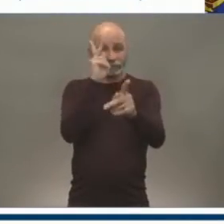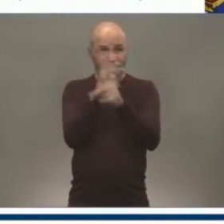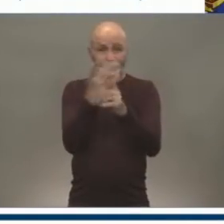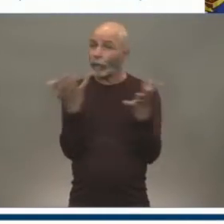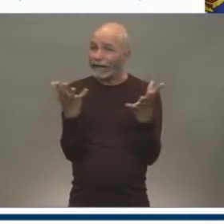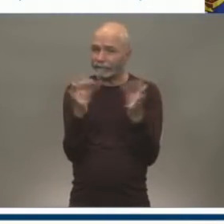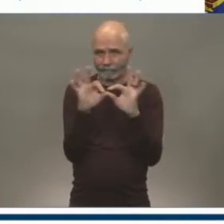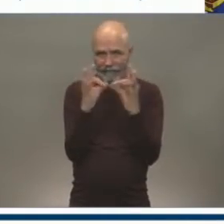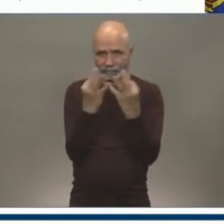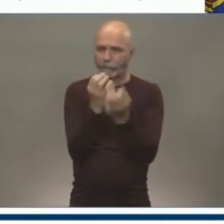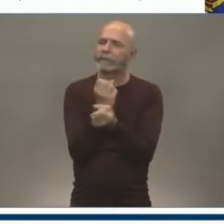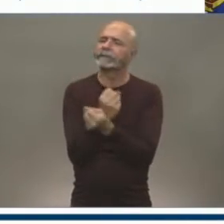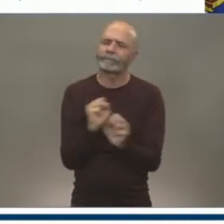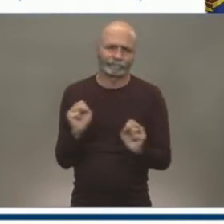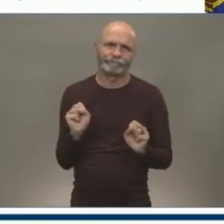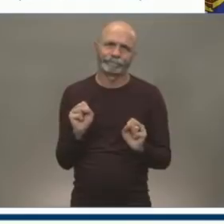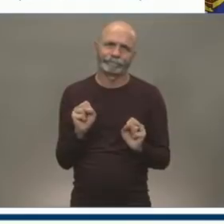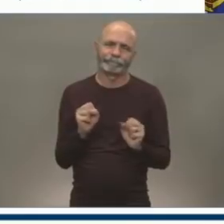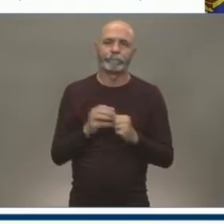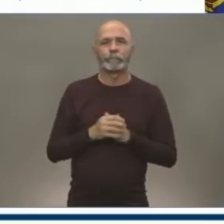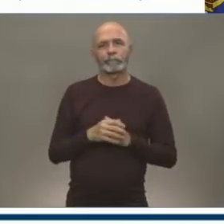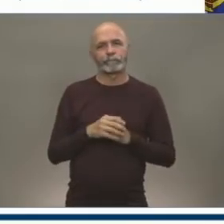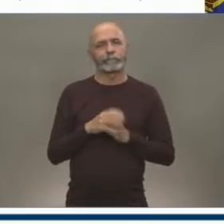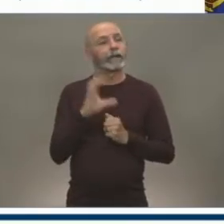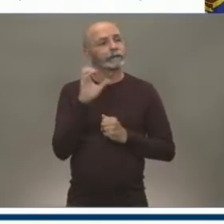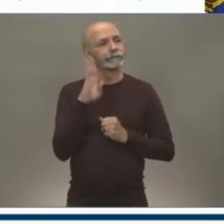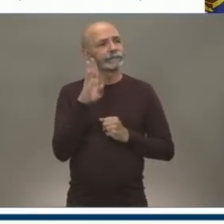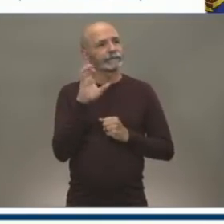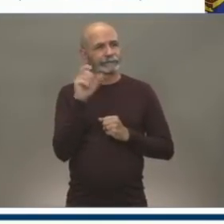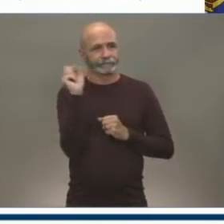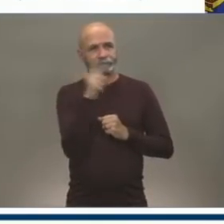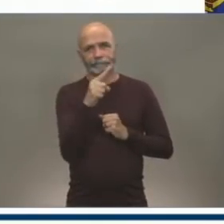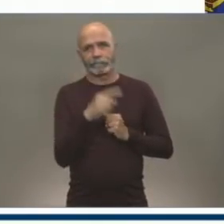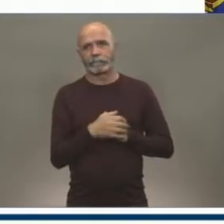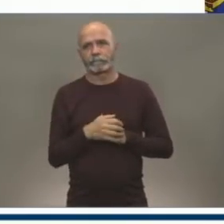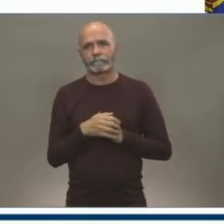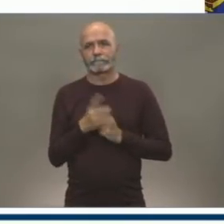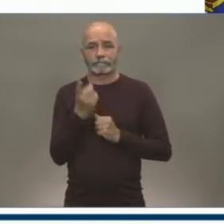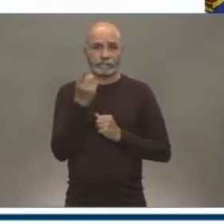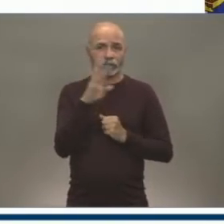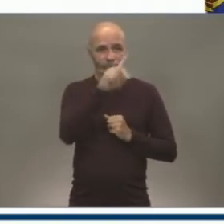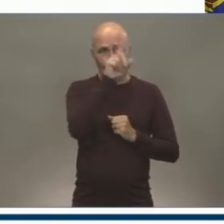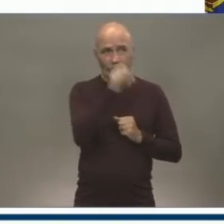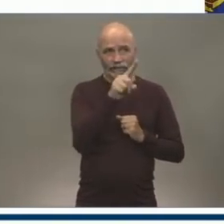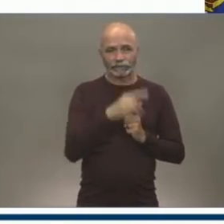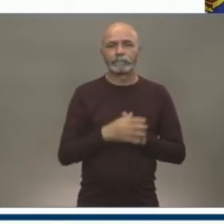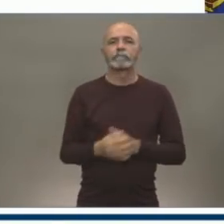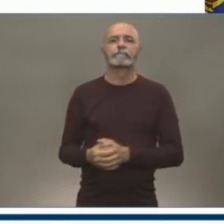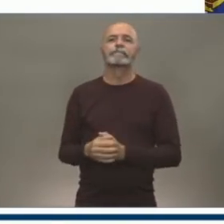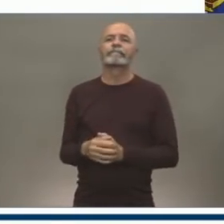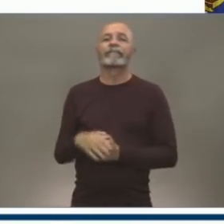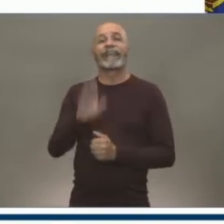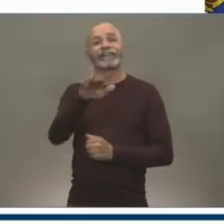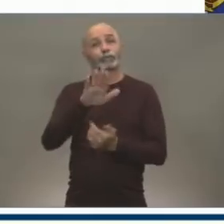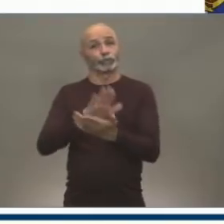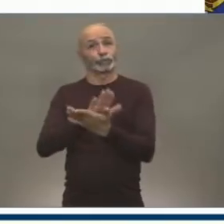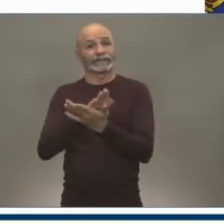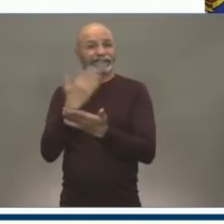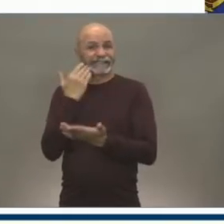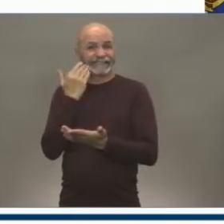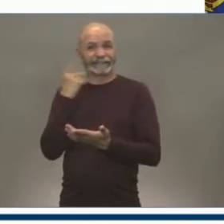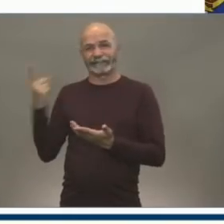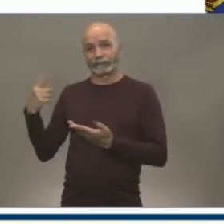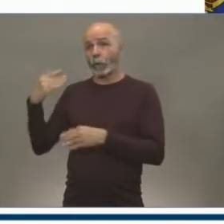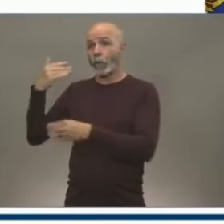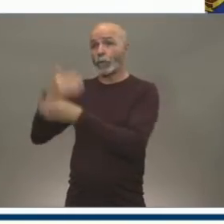Go ahead, Jean. Good afternoon, Dr. Strang. I'm wondering, in terms of ventilation in schools, I know we've been keeping the windows open, and